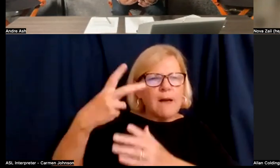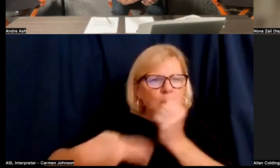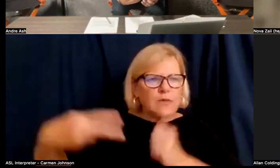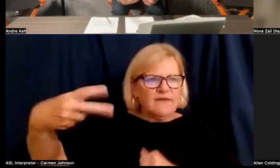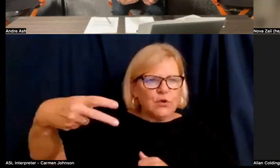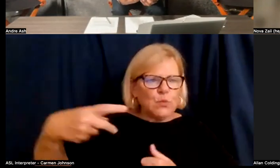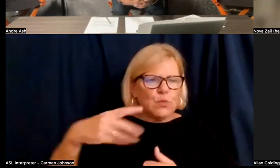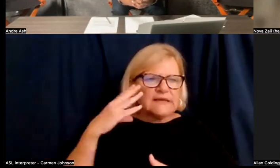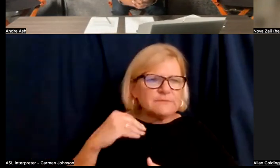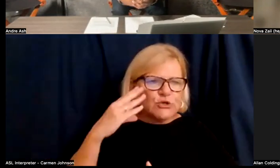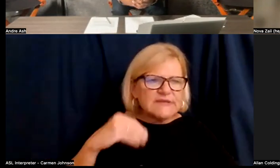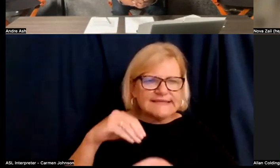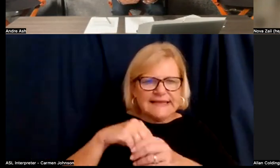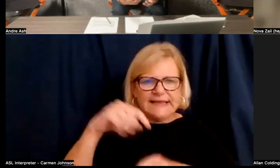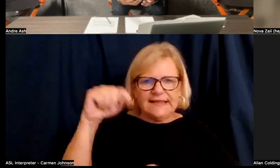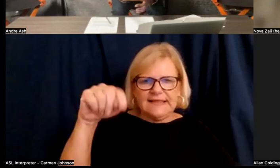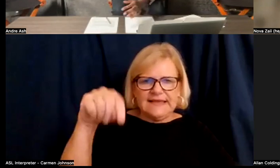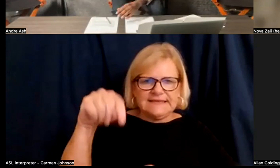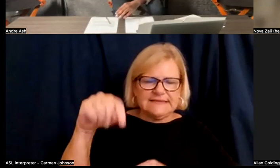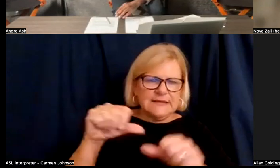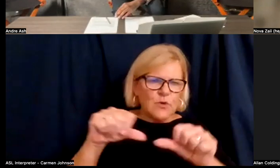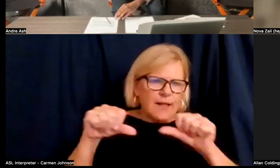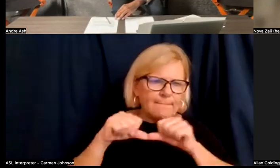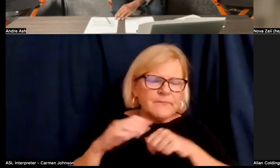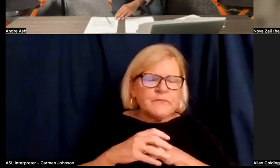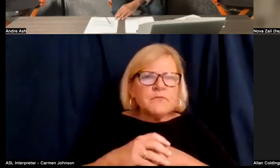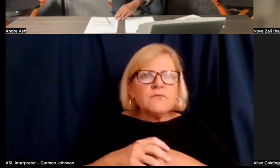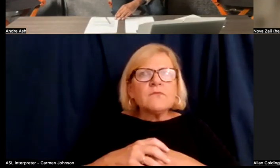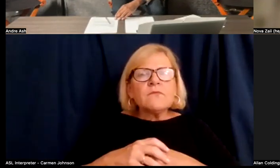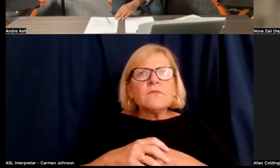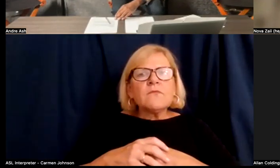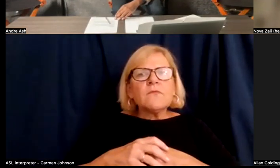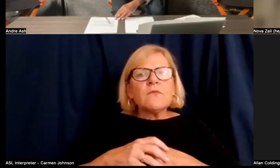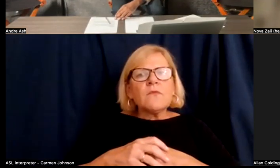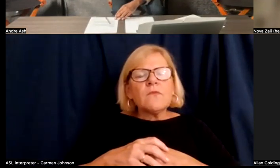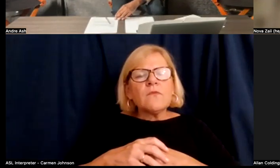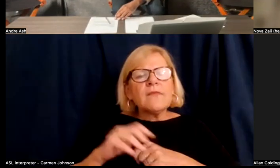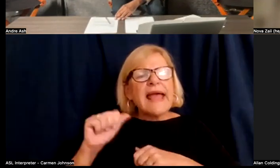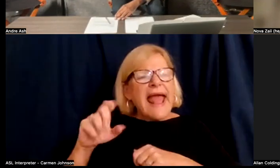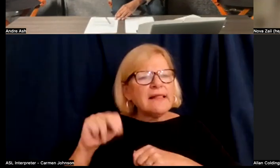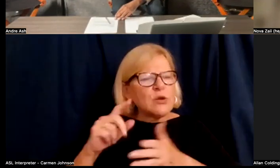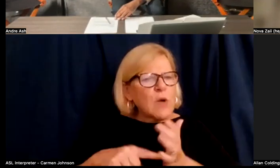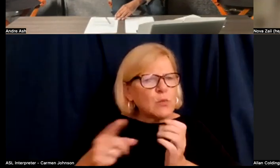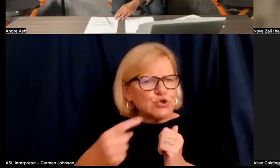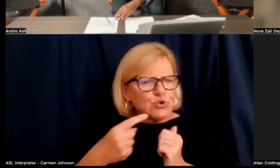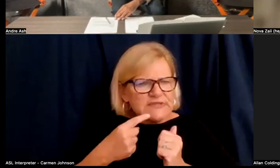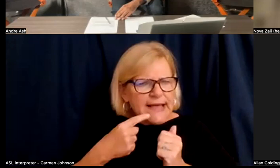experience in this realm. Allan, what would you